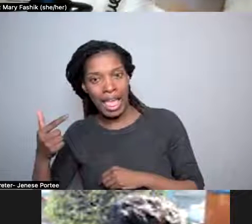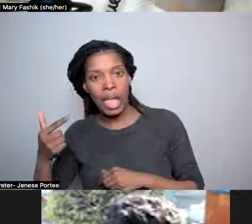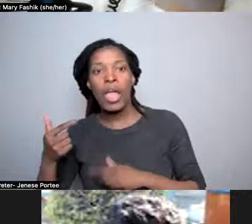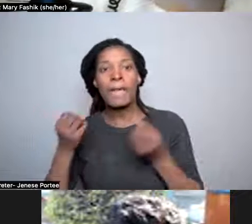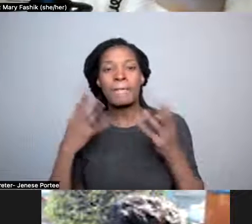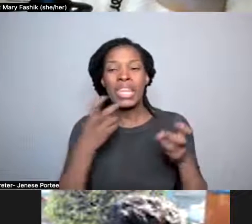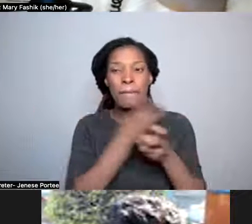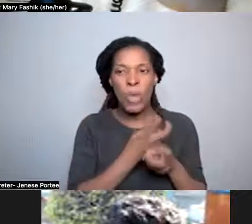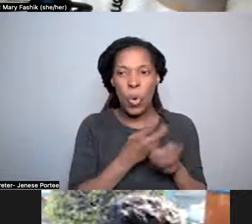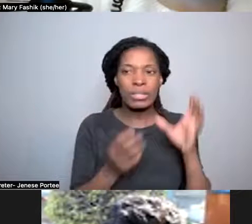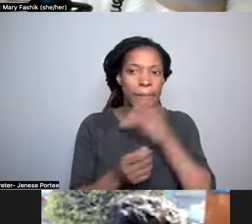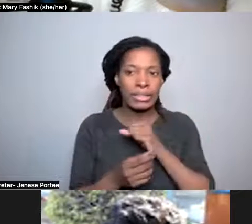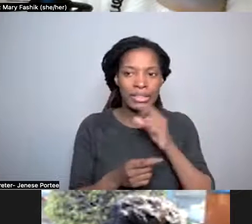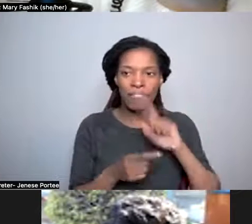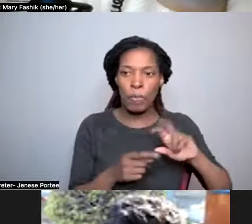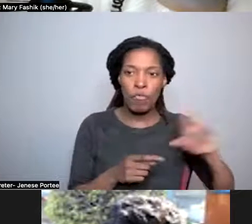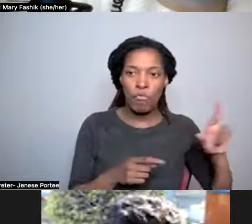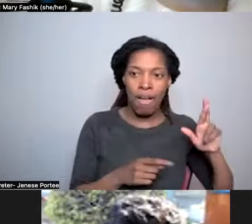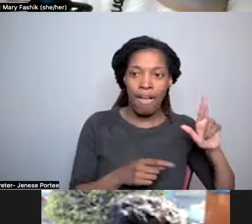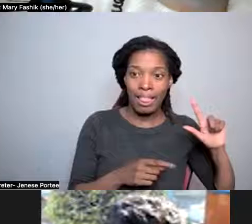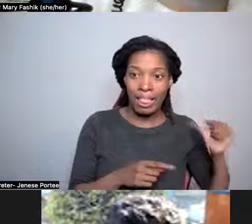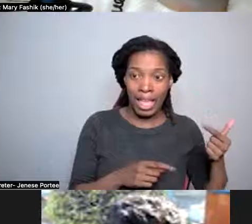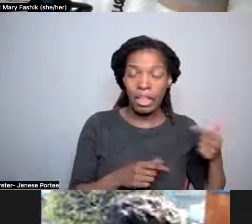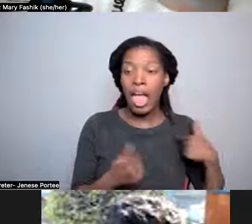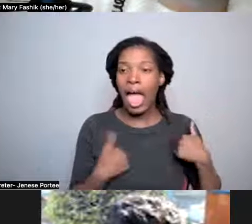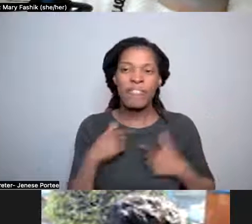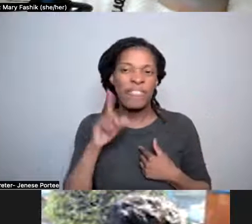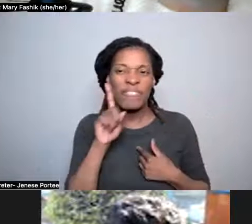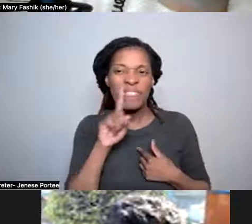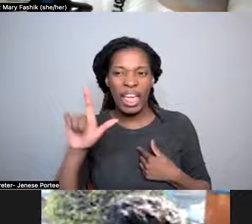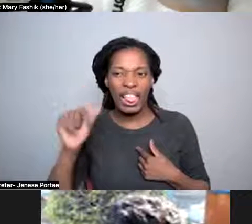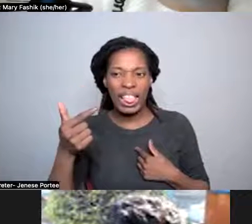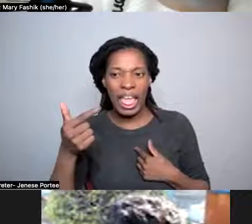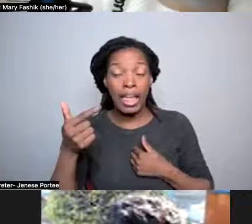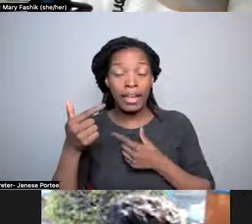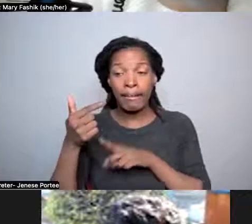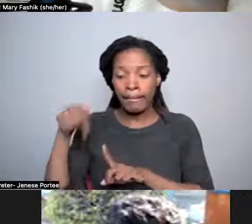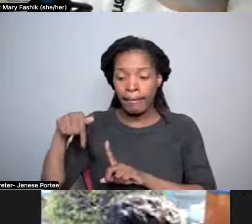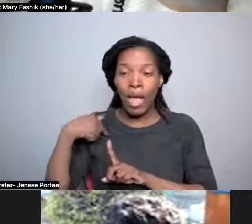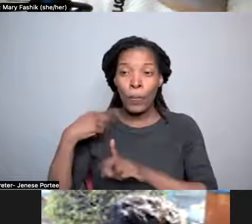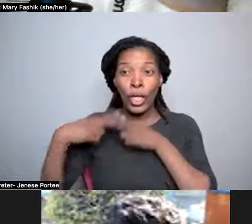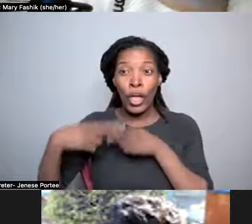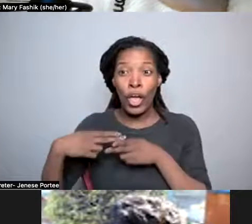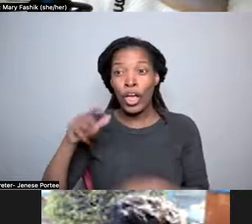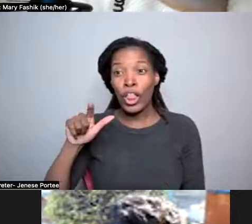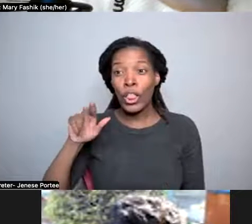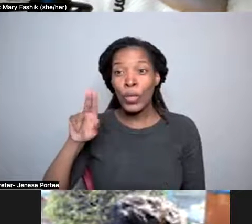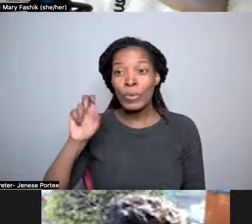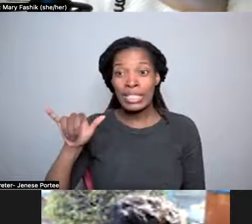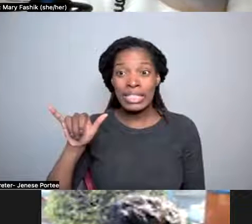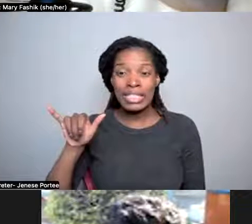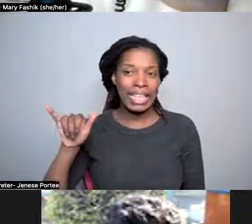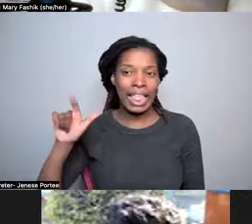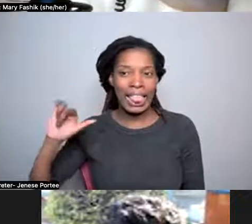limb that became known as Lucy leg, because what toddler or baby can say prosthesis,